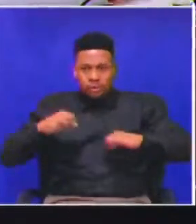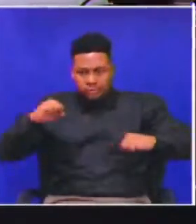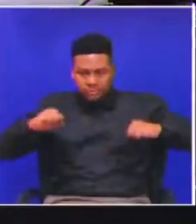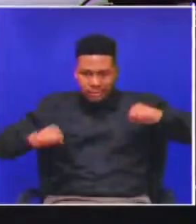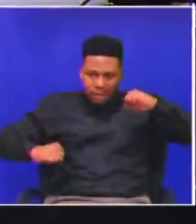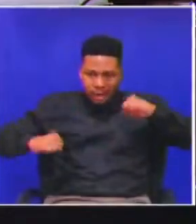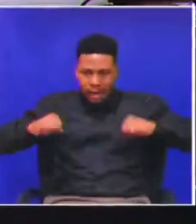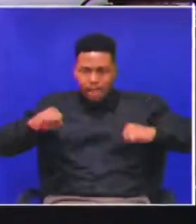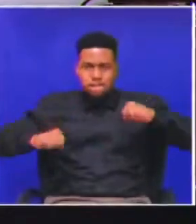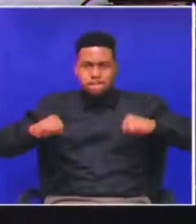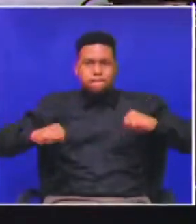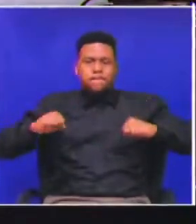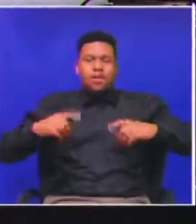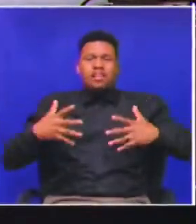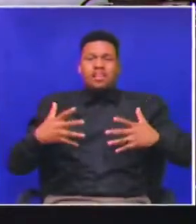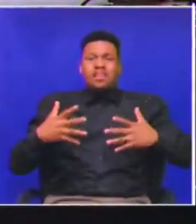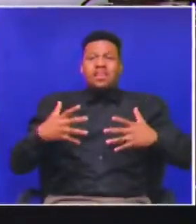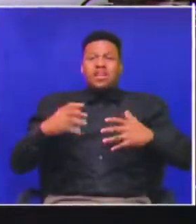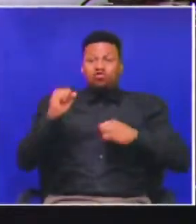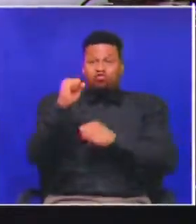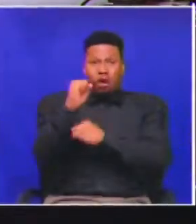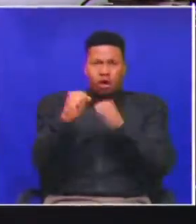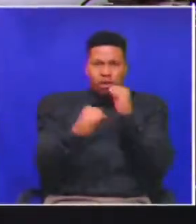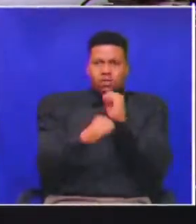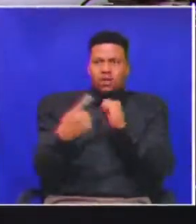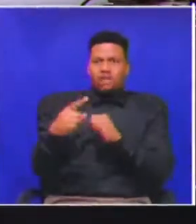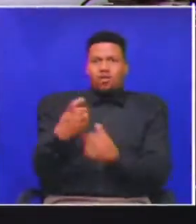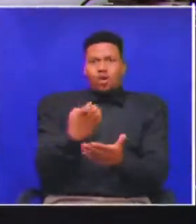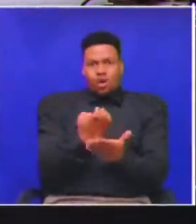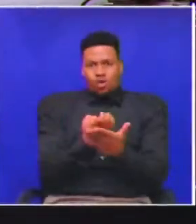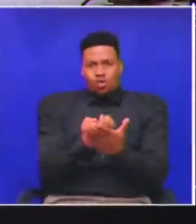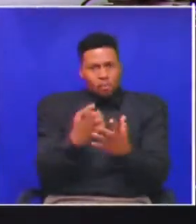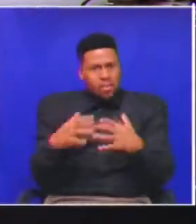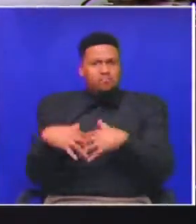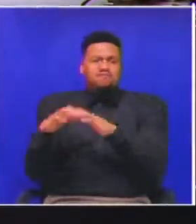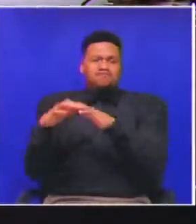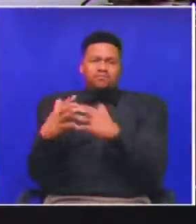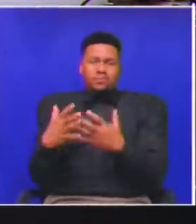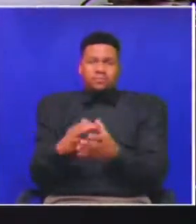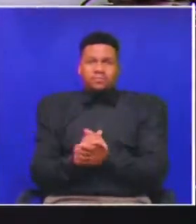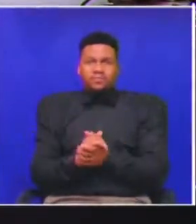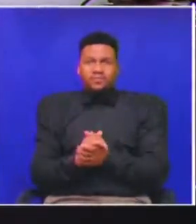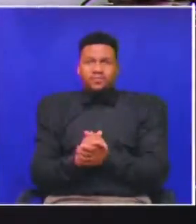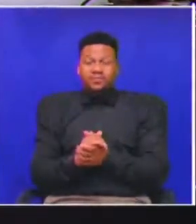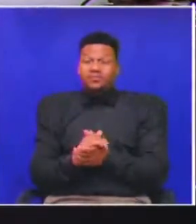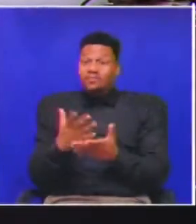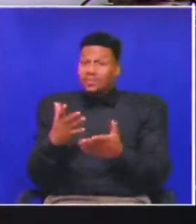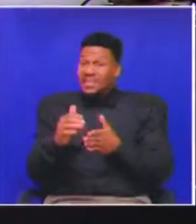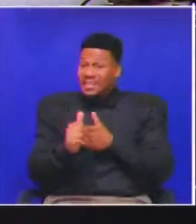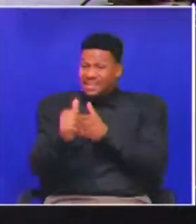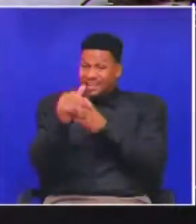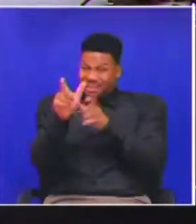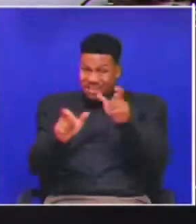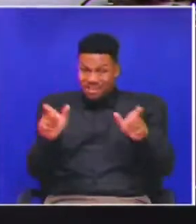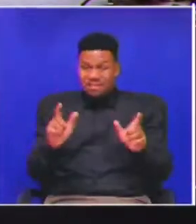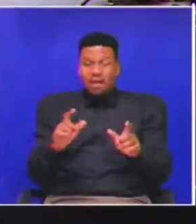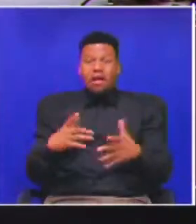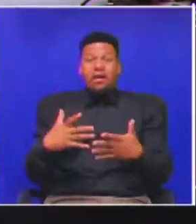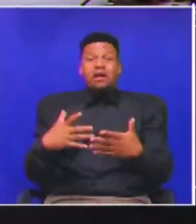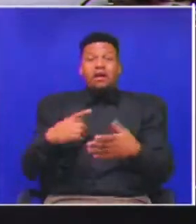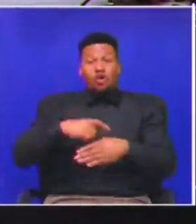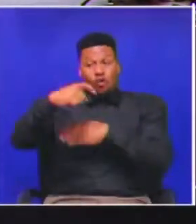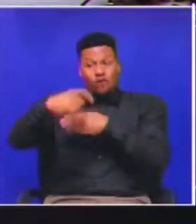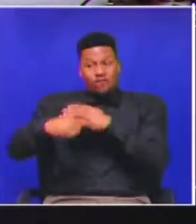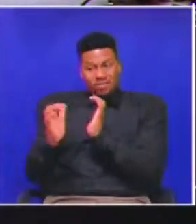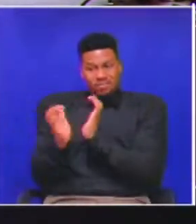architecture. The envisaged outcome of the G20 Leaders Summit, which will be held later this month,